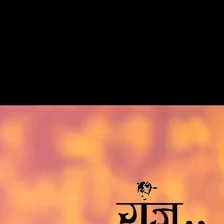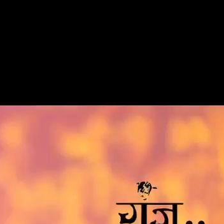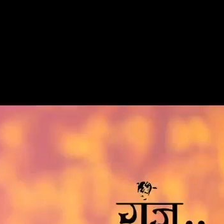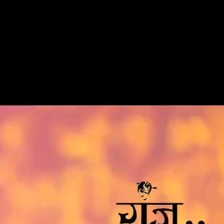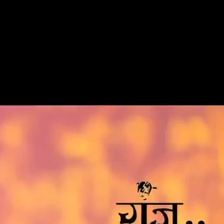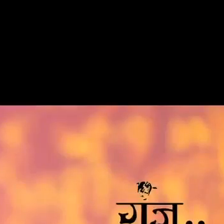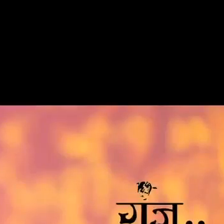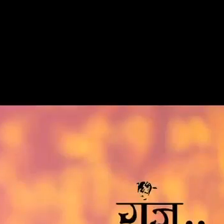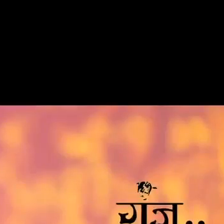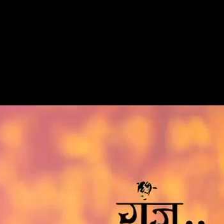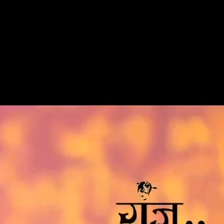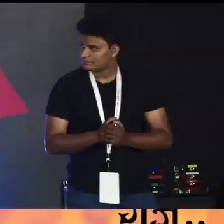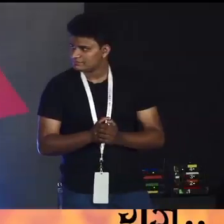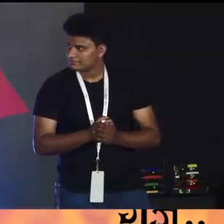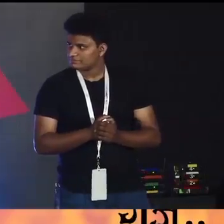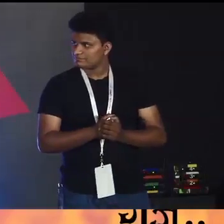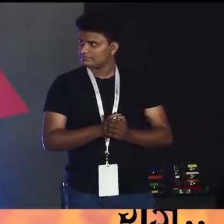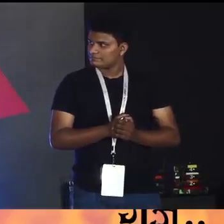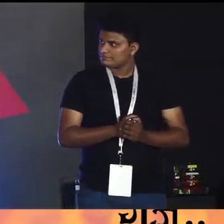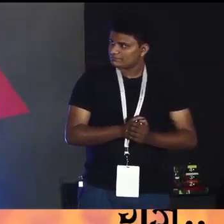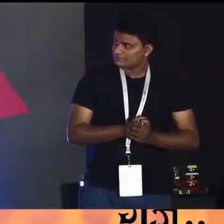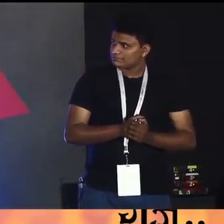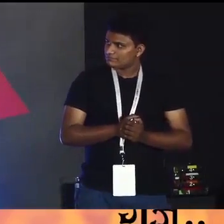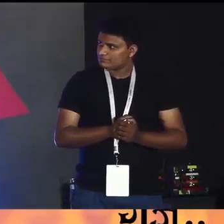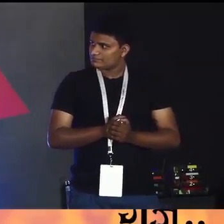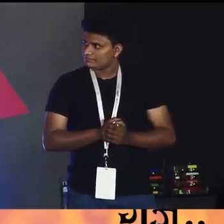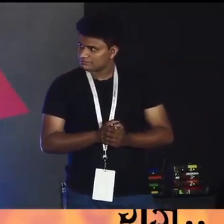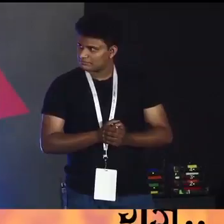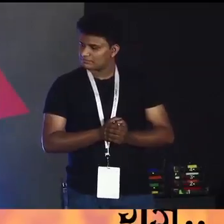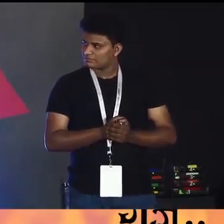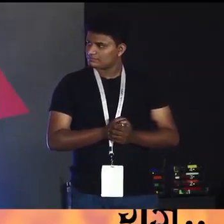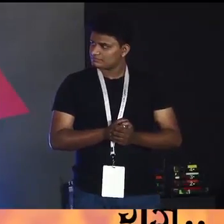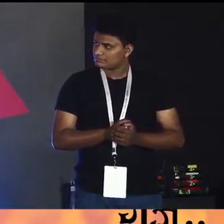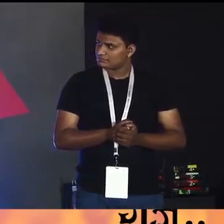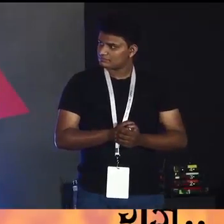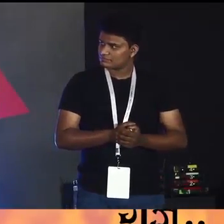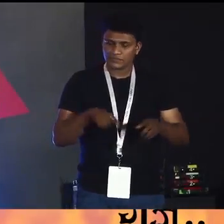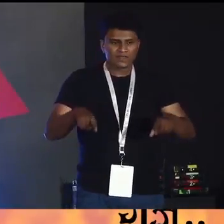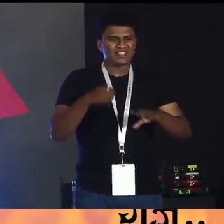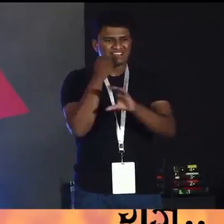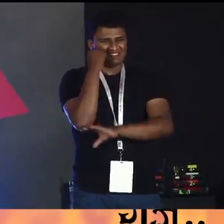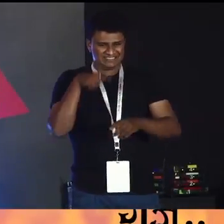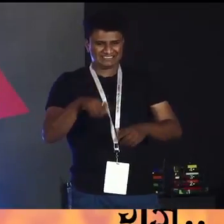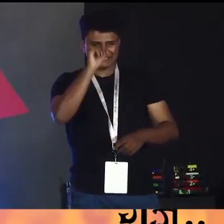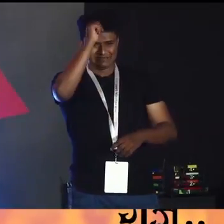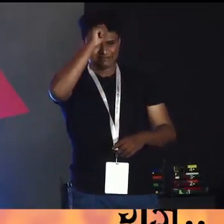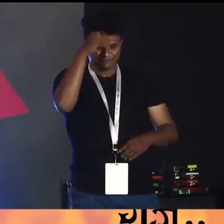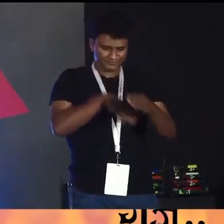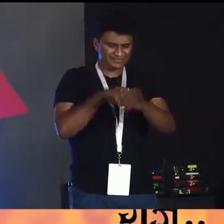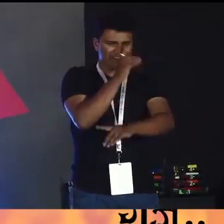So my next few minutes are just the stories of the non-issues. In this country, when we talk about